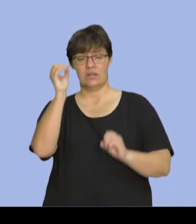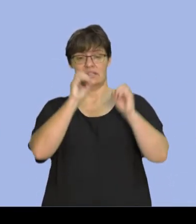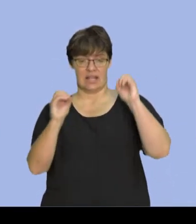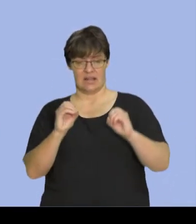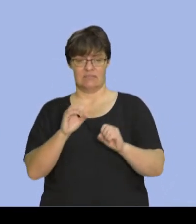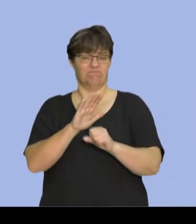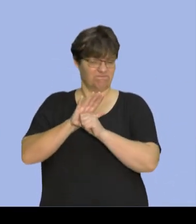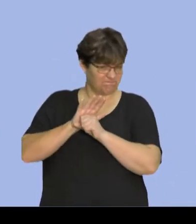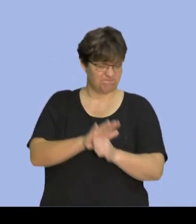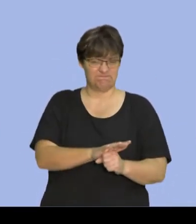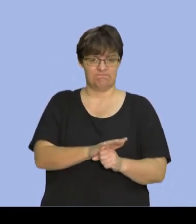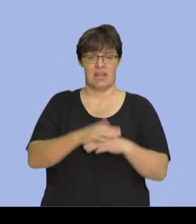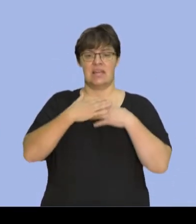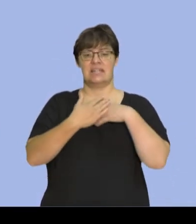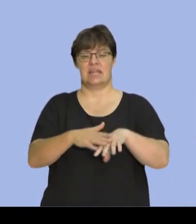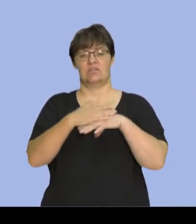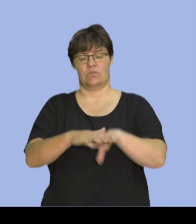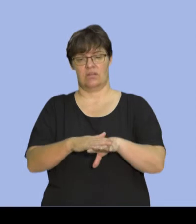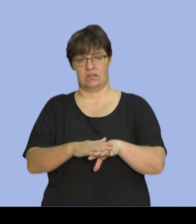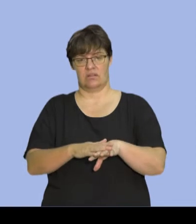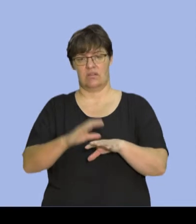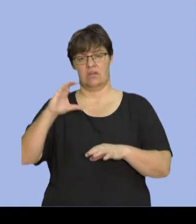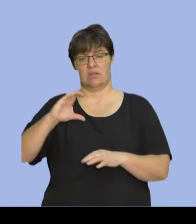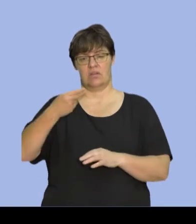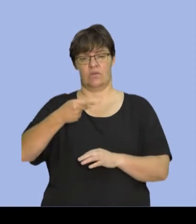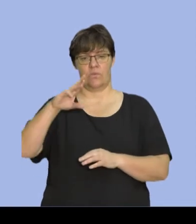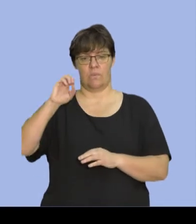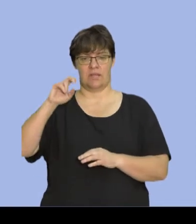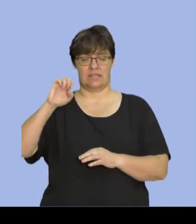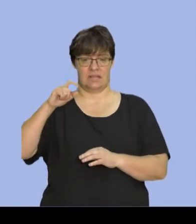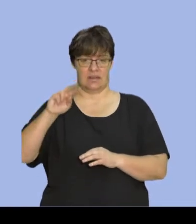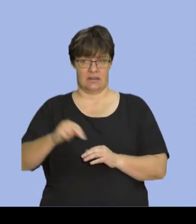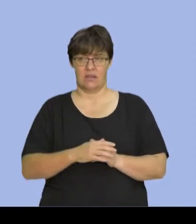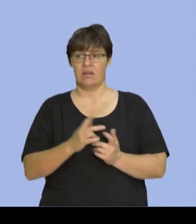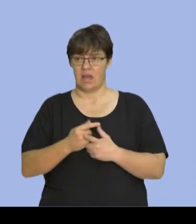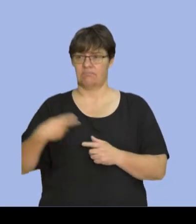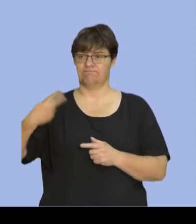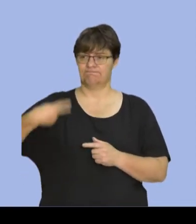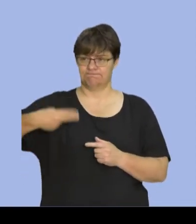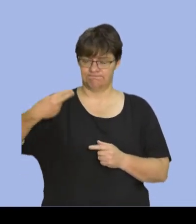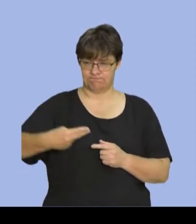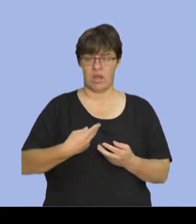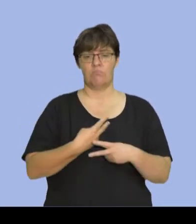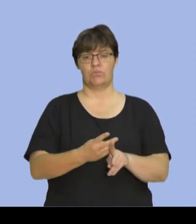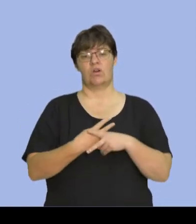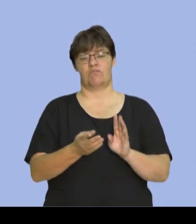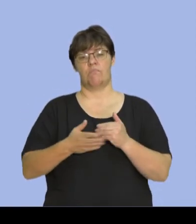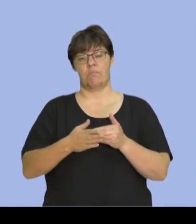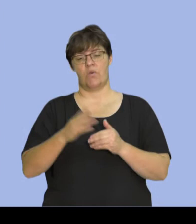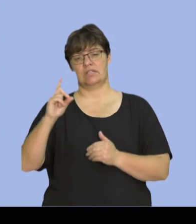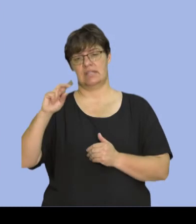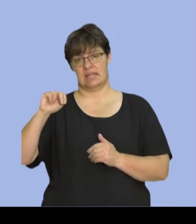a dense network of chromatin which has undergone copying or production of more DNA.